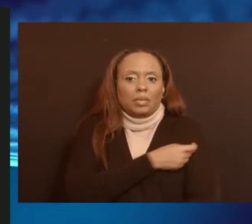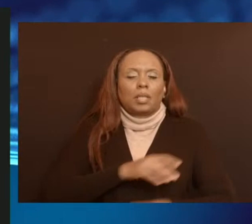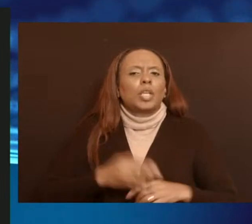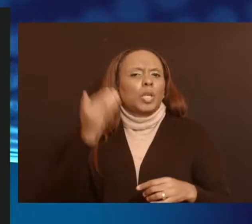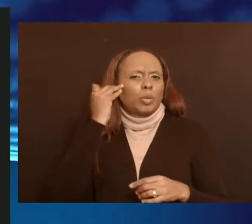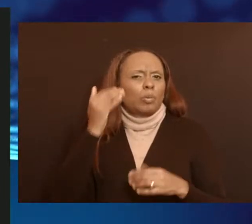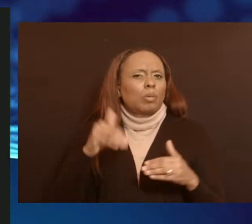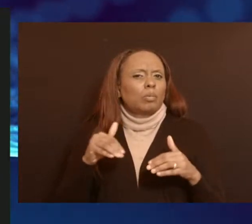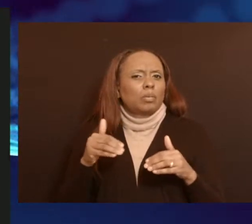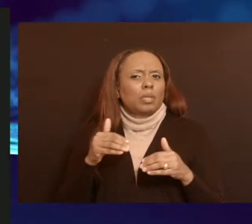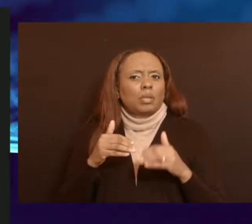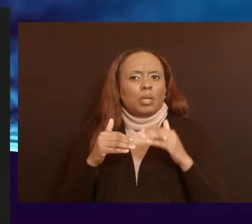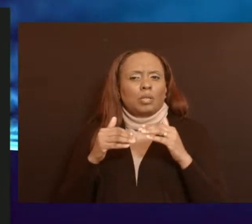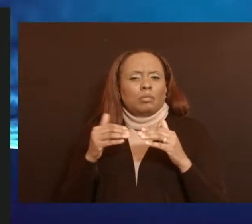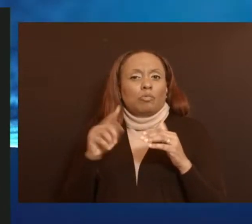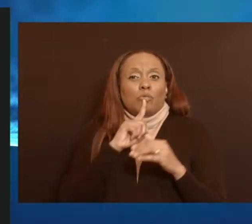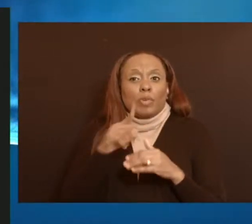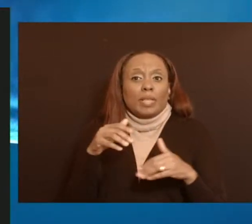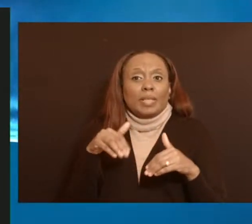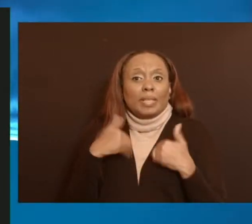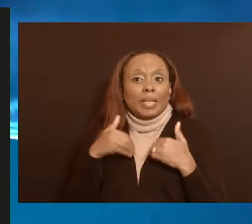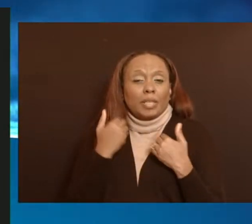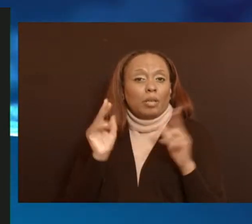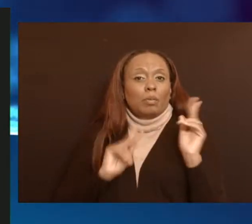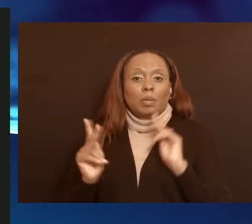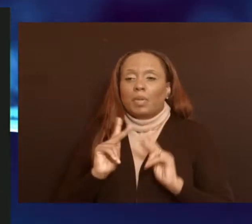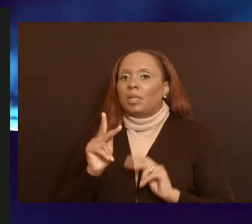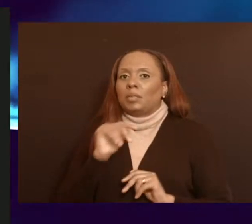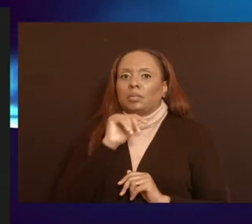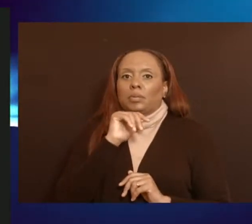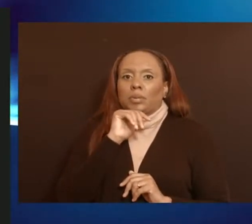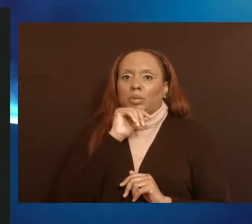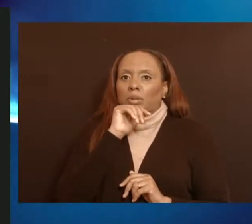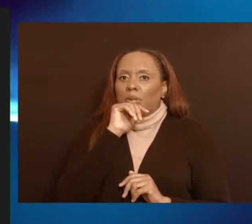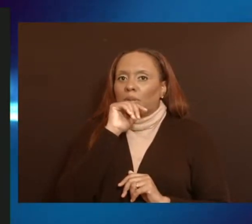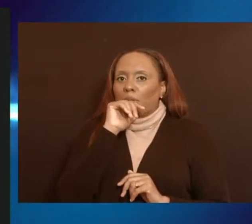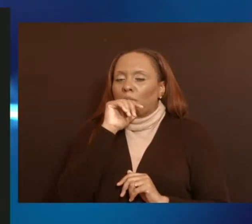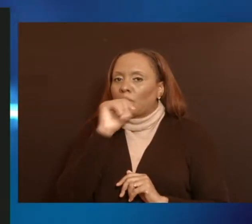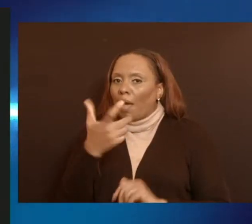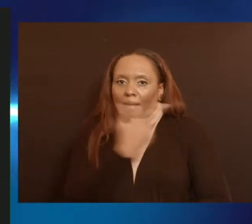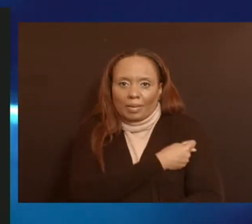we seen any more cases of misc amongst the younger population?